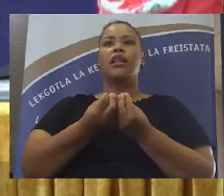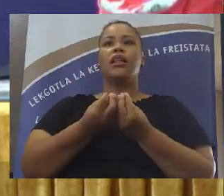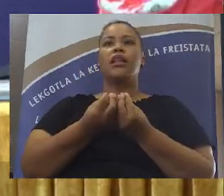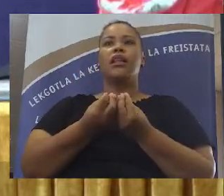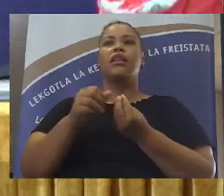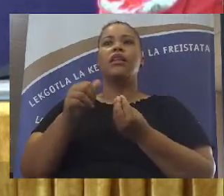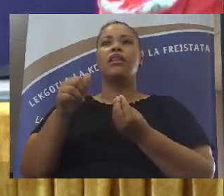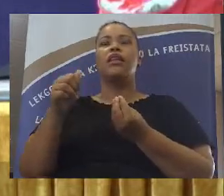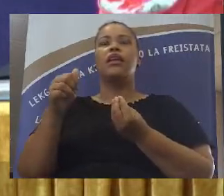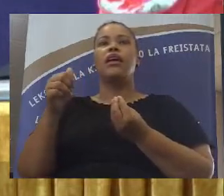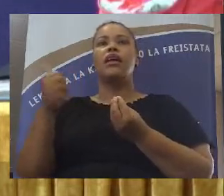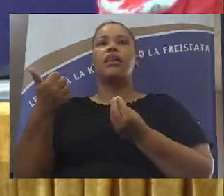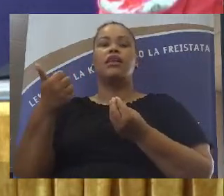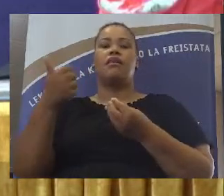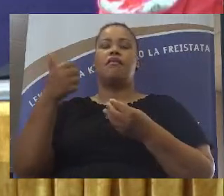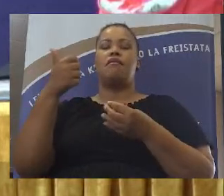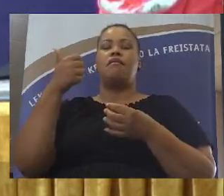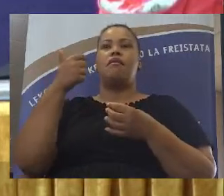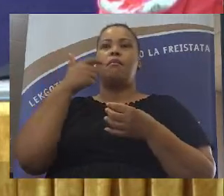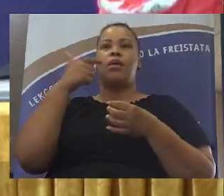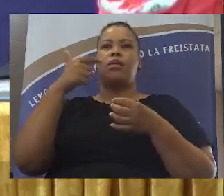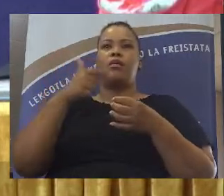right holder.